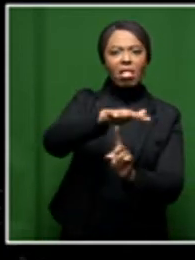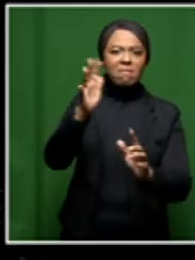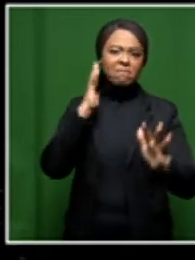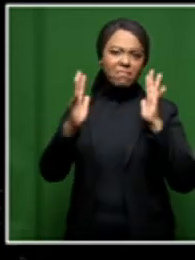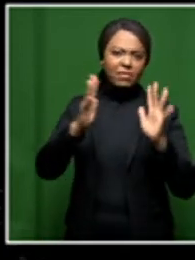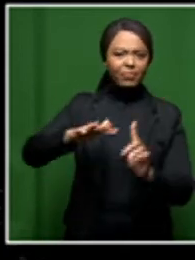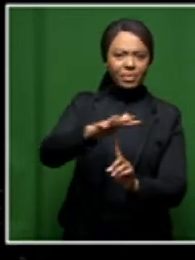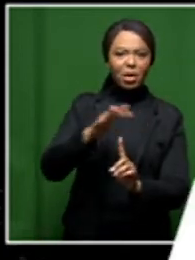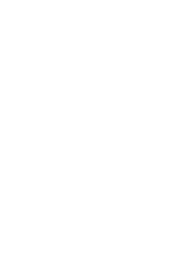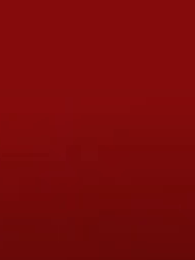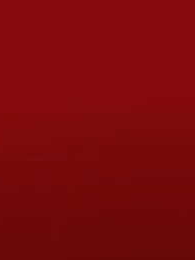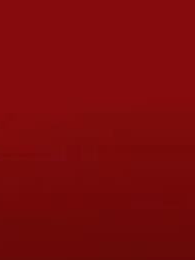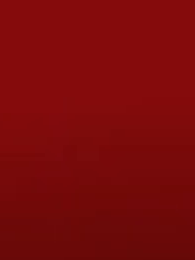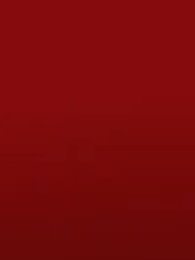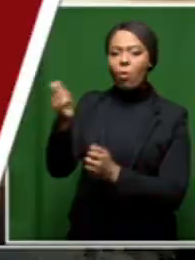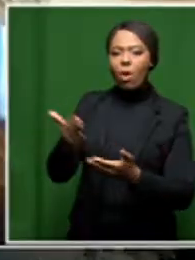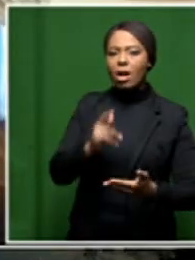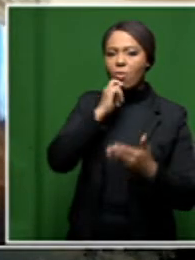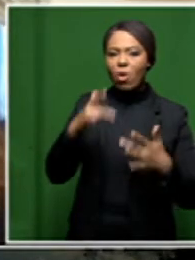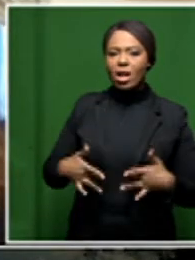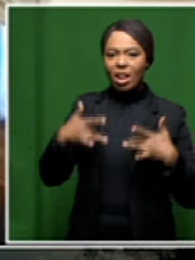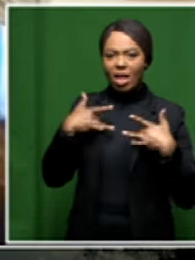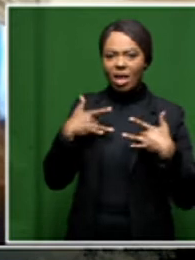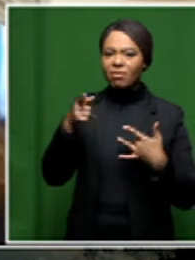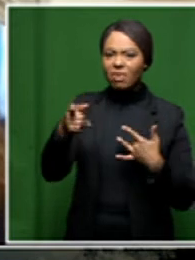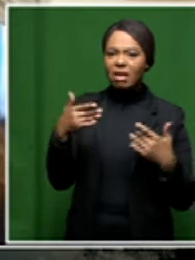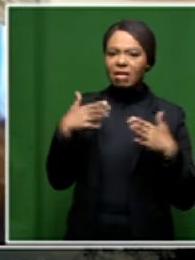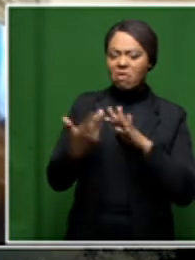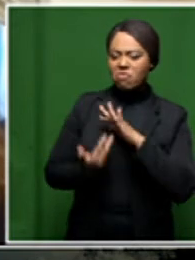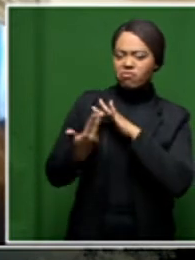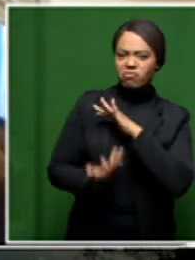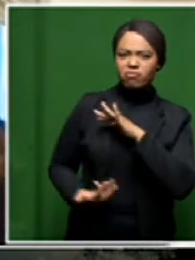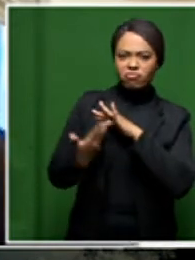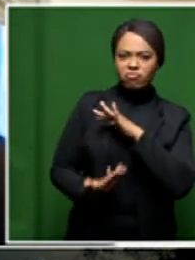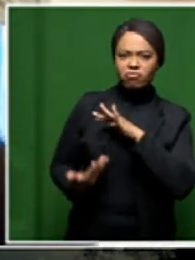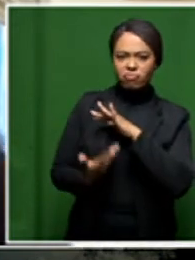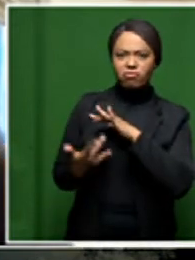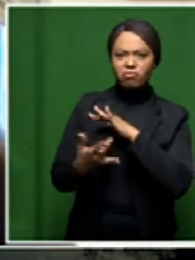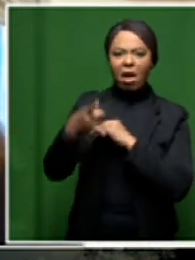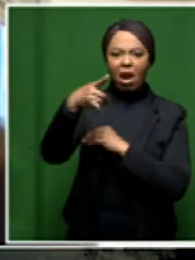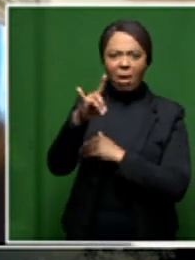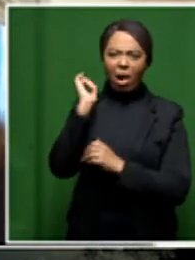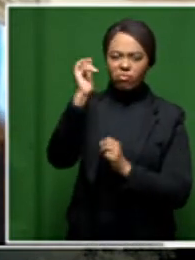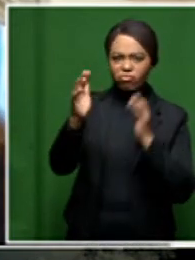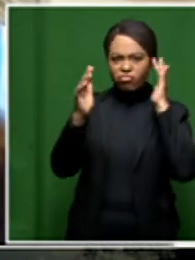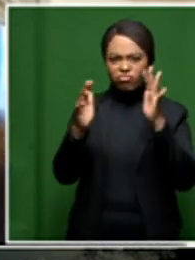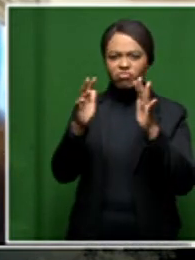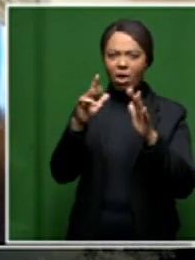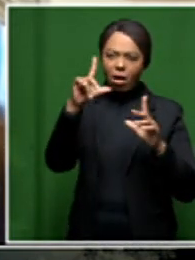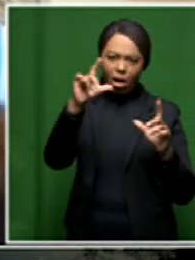Live. Let's start with you telling us about when you realized that you had a passion for wildlife and a calling for